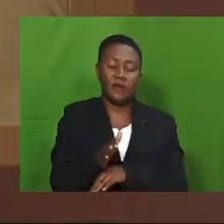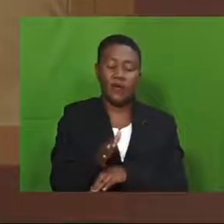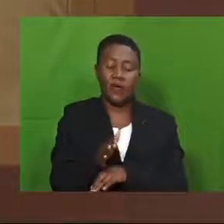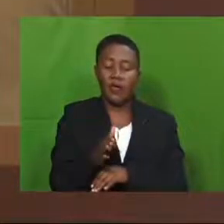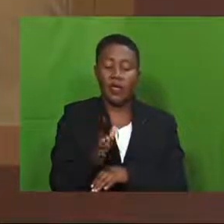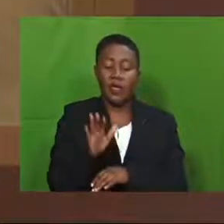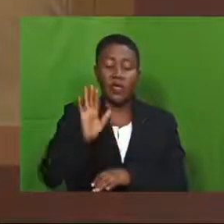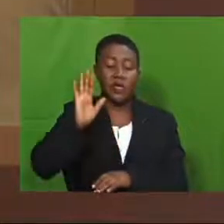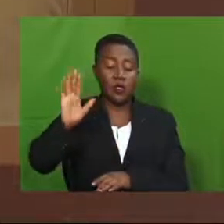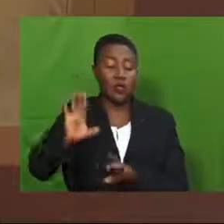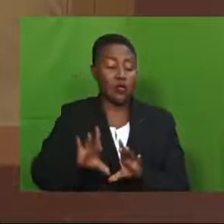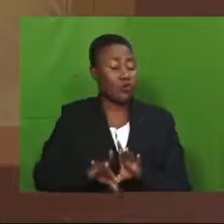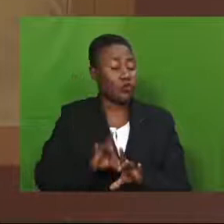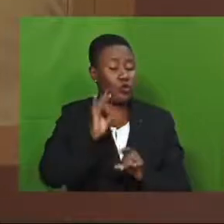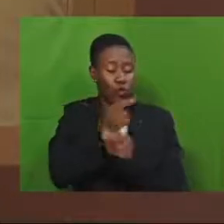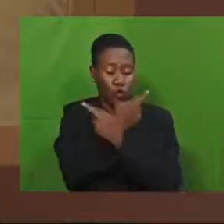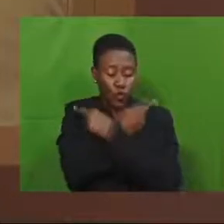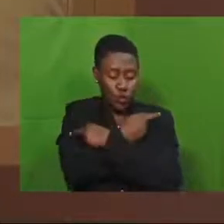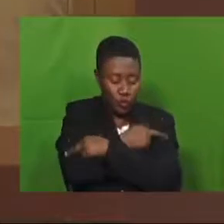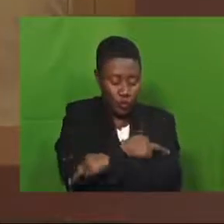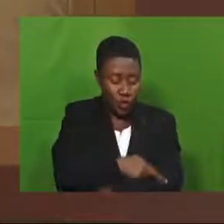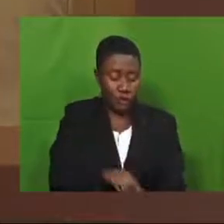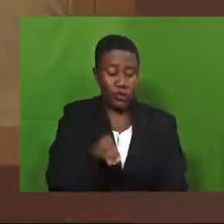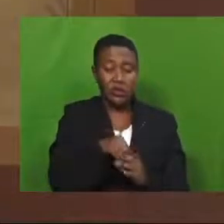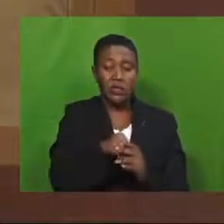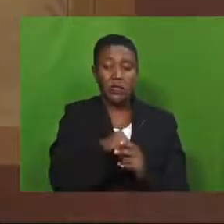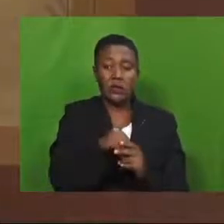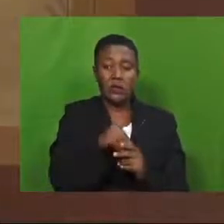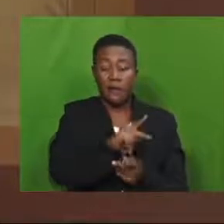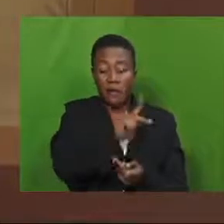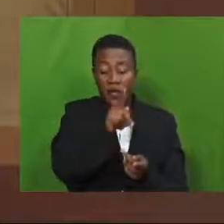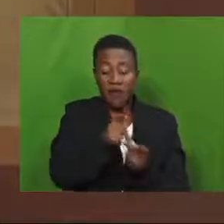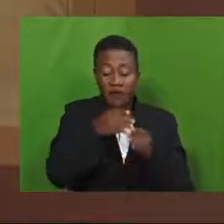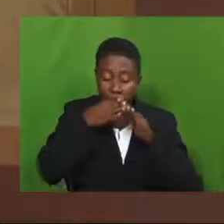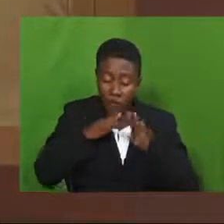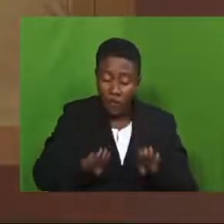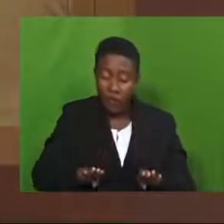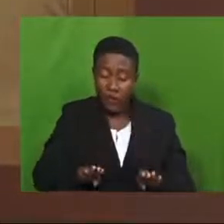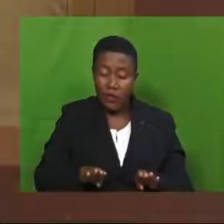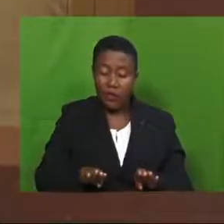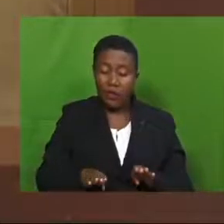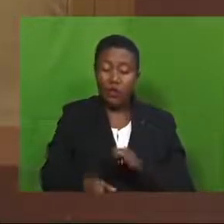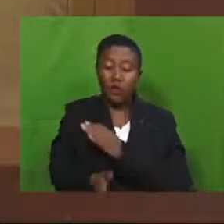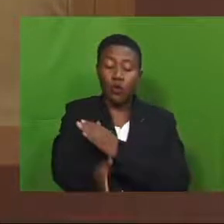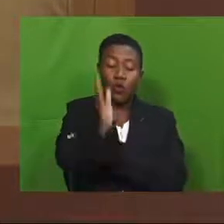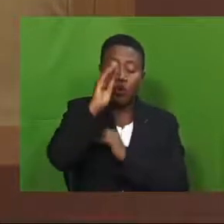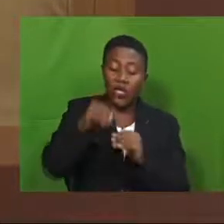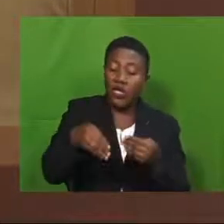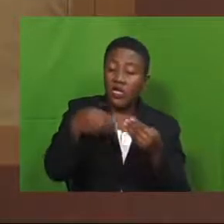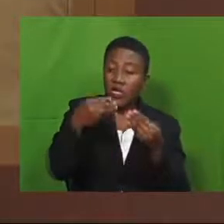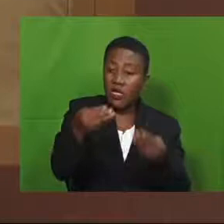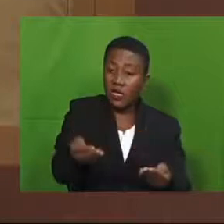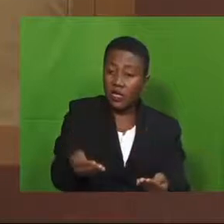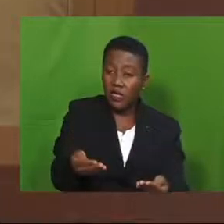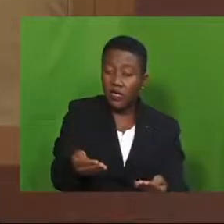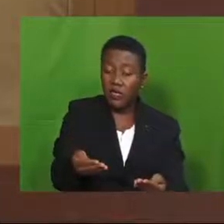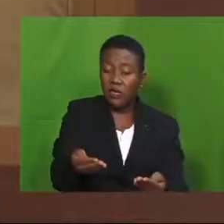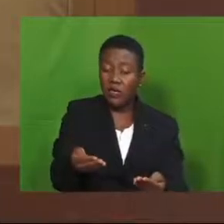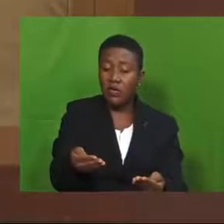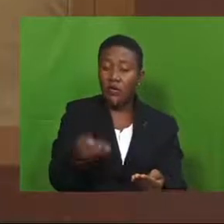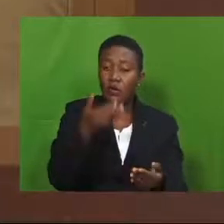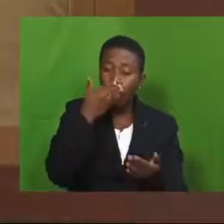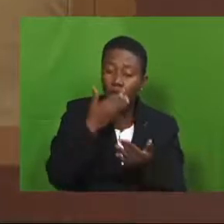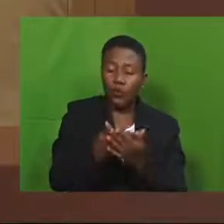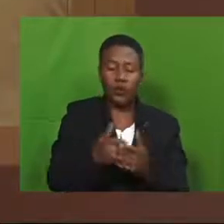soul rest in perfect peace. May Allah grant Dr. Sule Garba Jinnatul